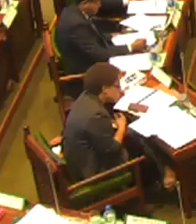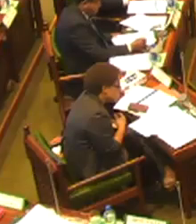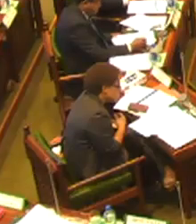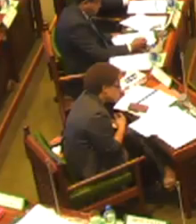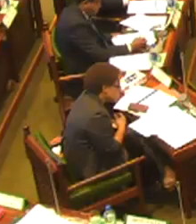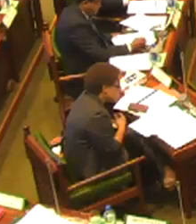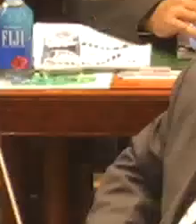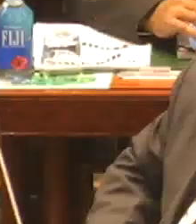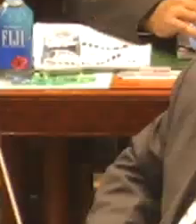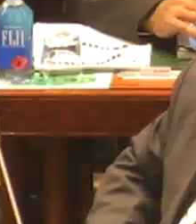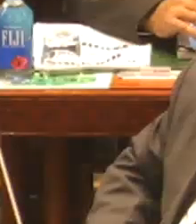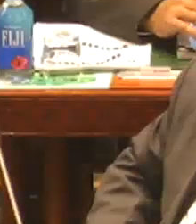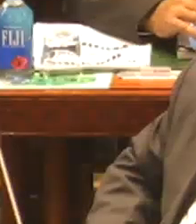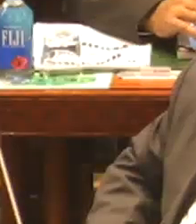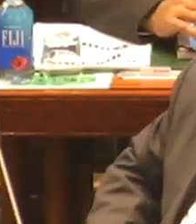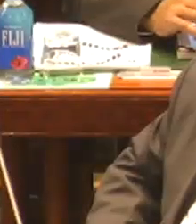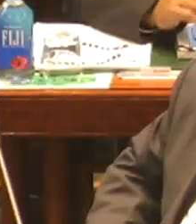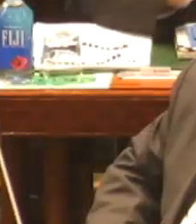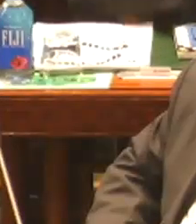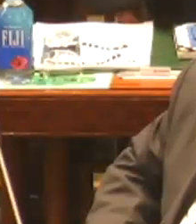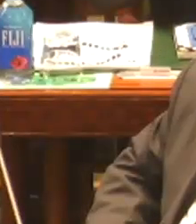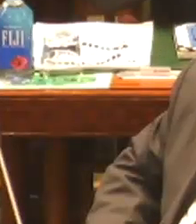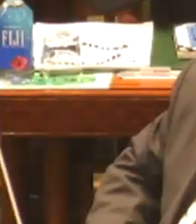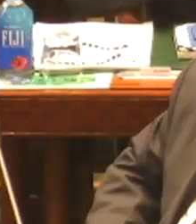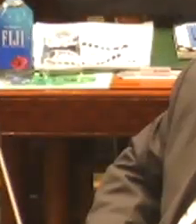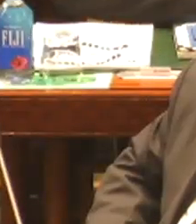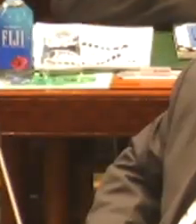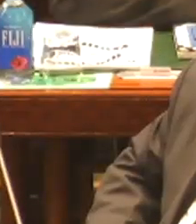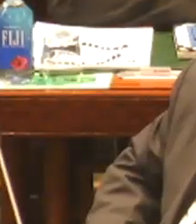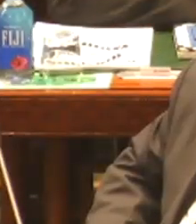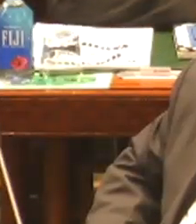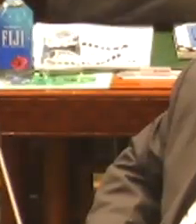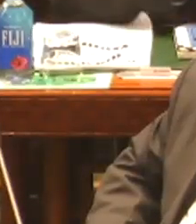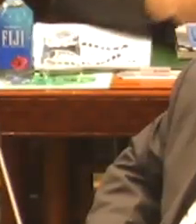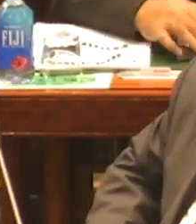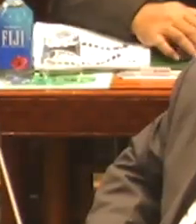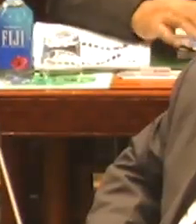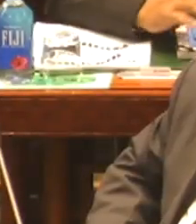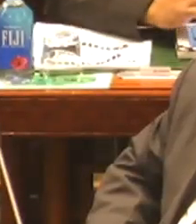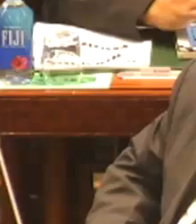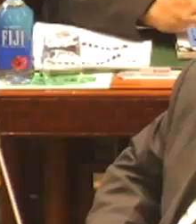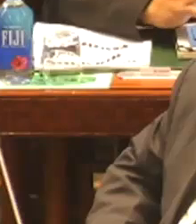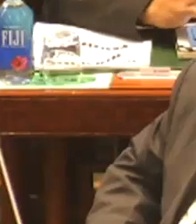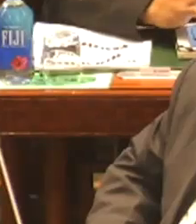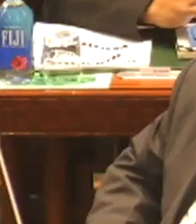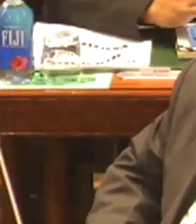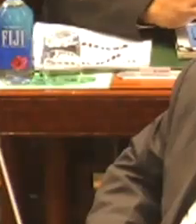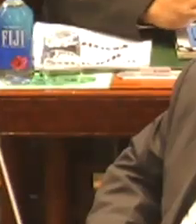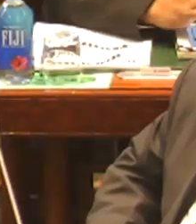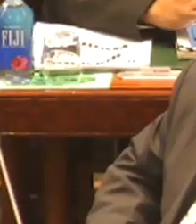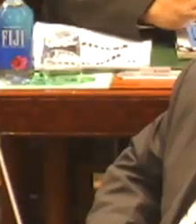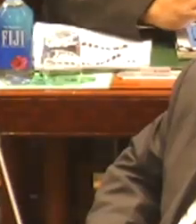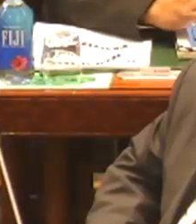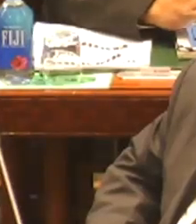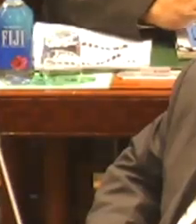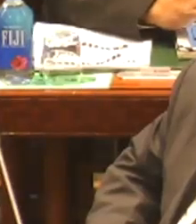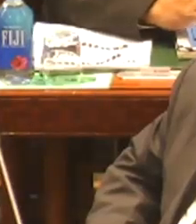Parliament why passengers on Fiji Airways flights are denied complimentary readership of the Fiji Times?